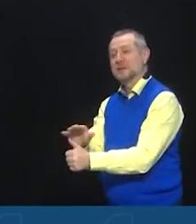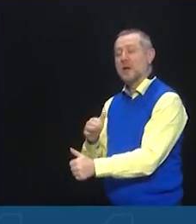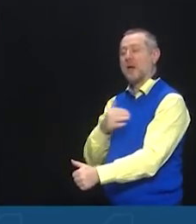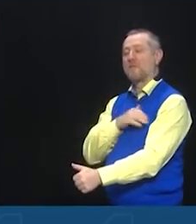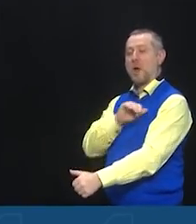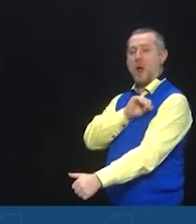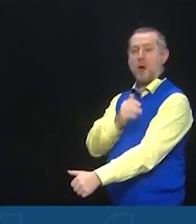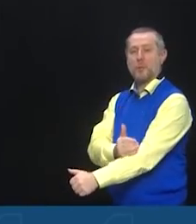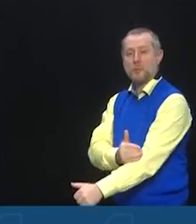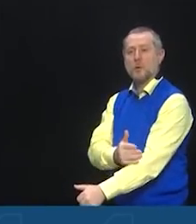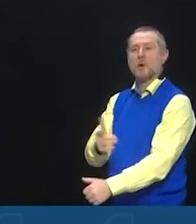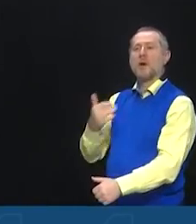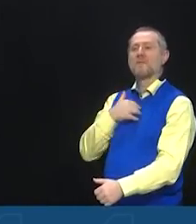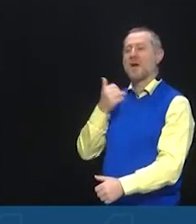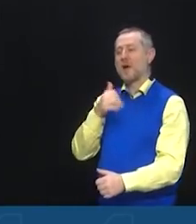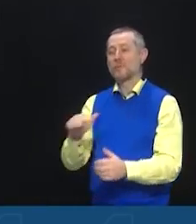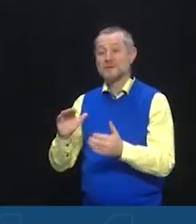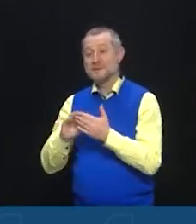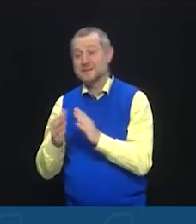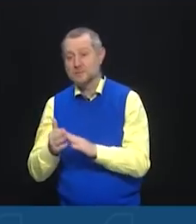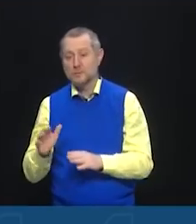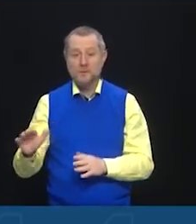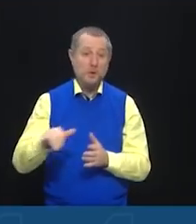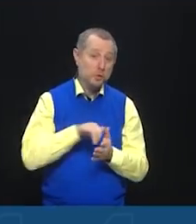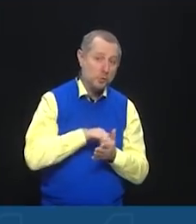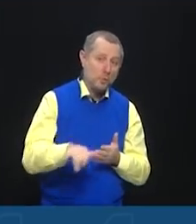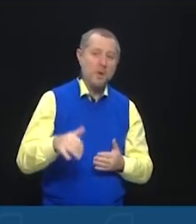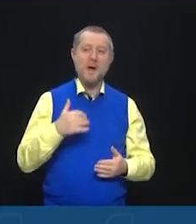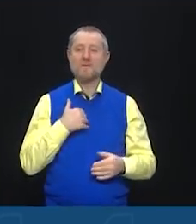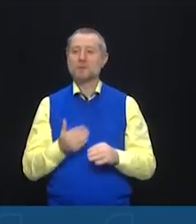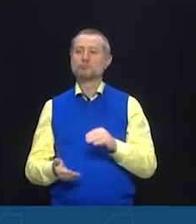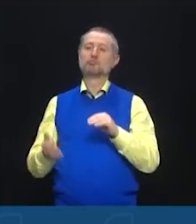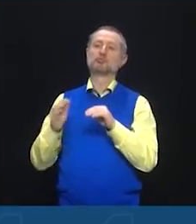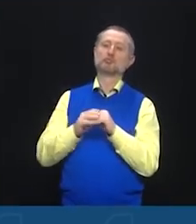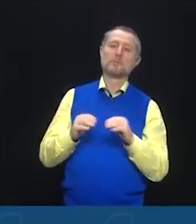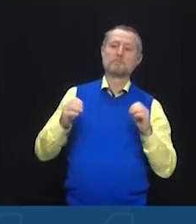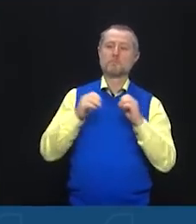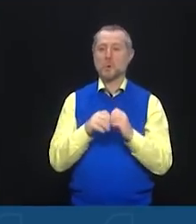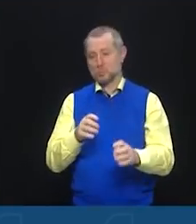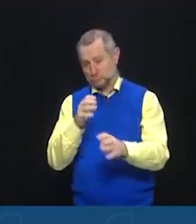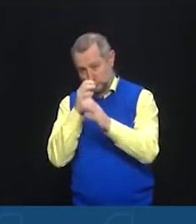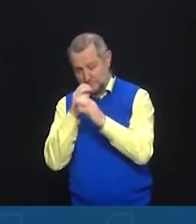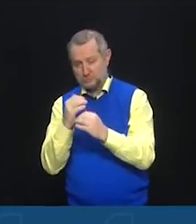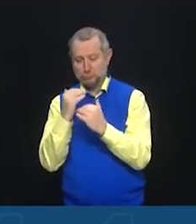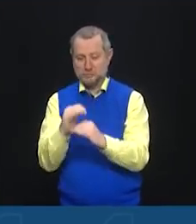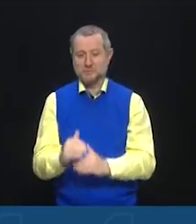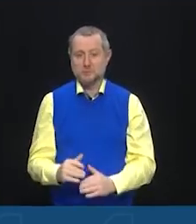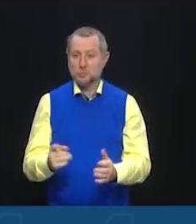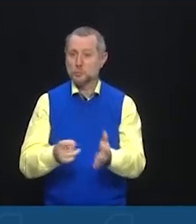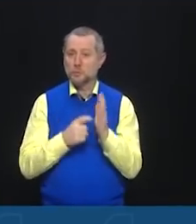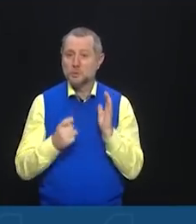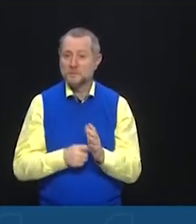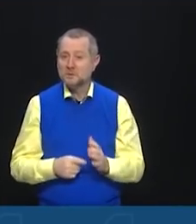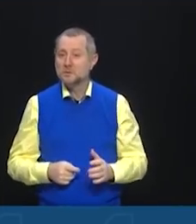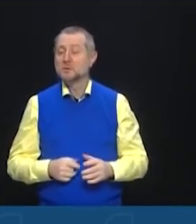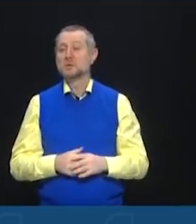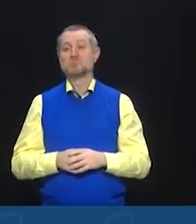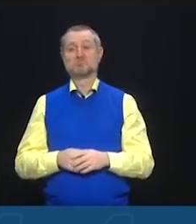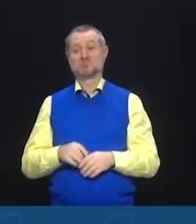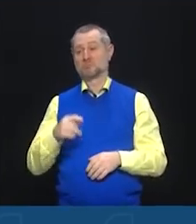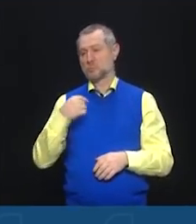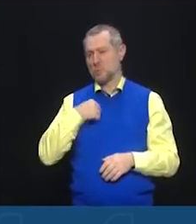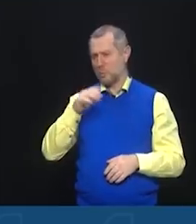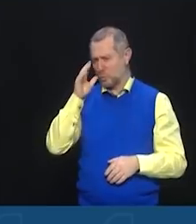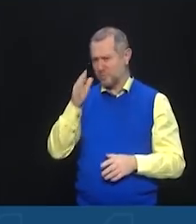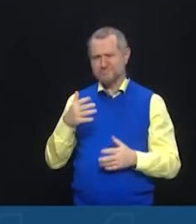any city or any entity in the state of New York, to be more restrictive than the state. So we will be lifting this. We have been in conversation with the